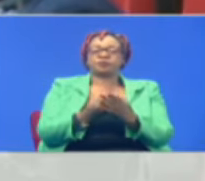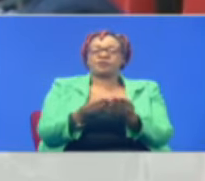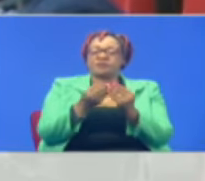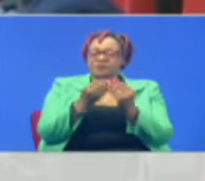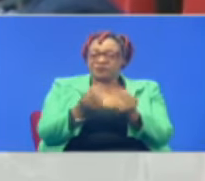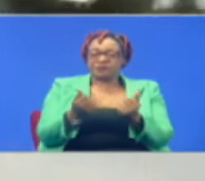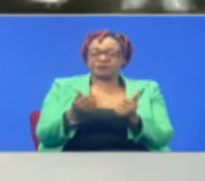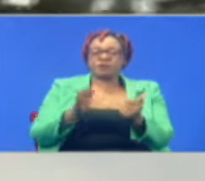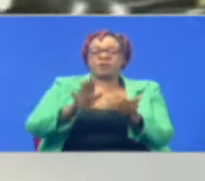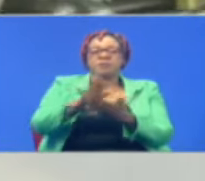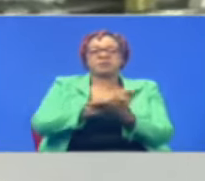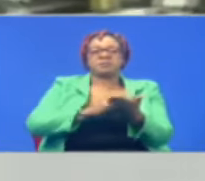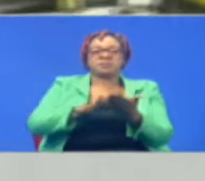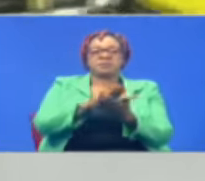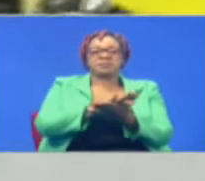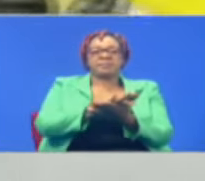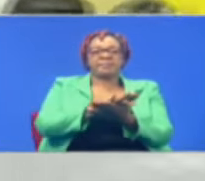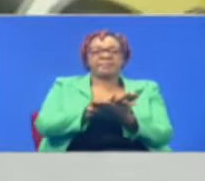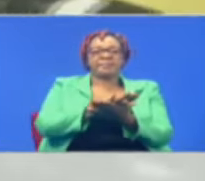their space.